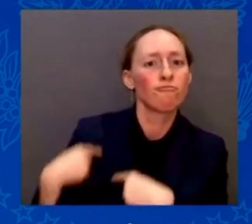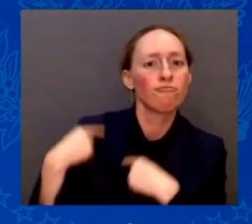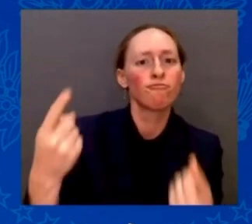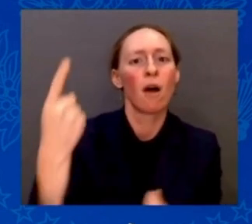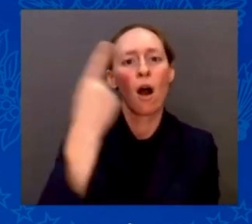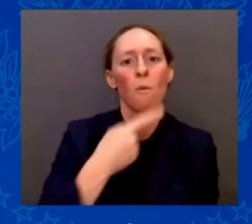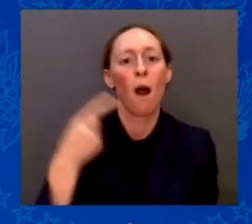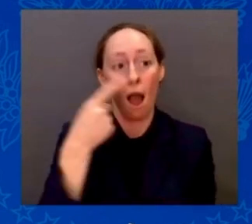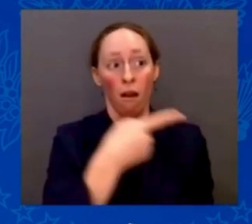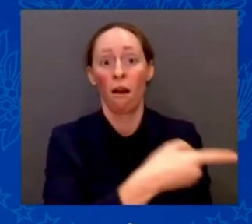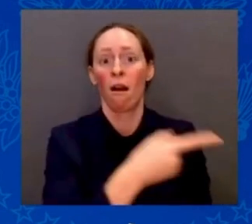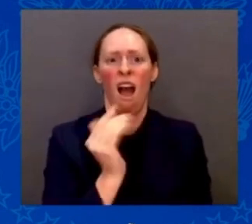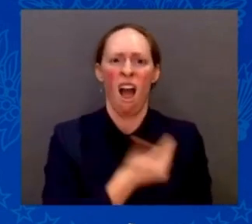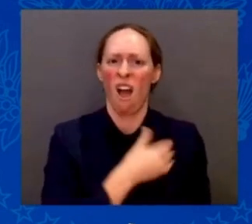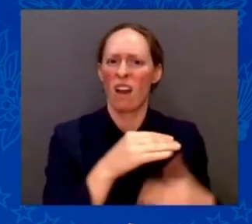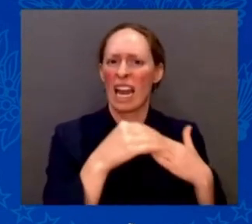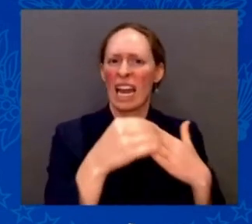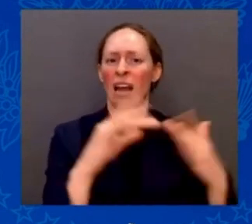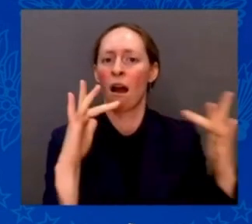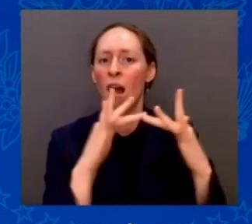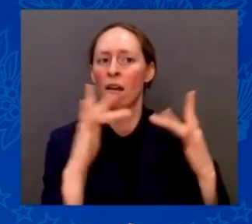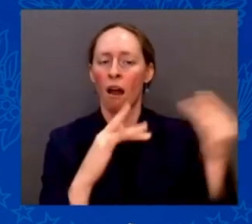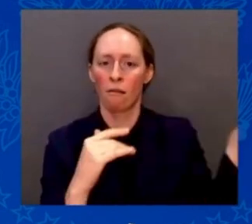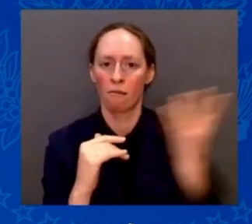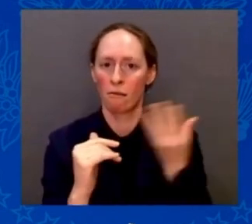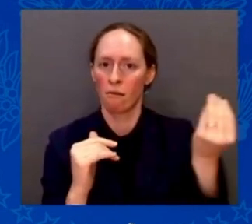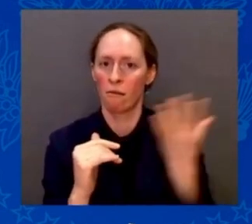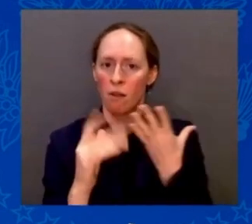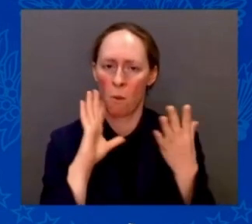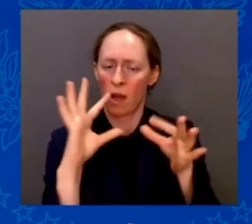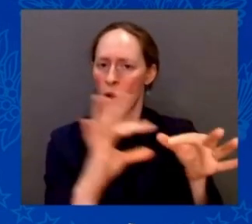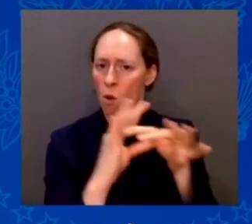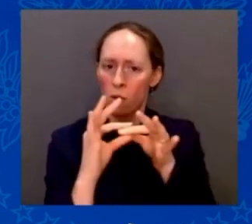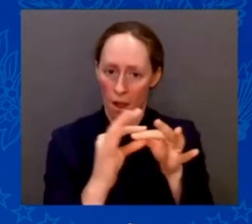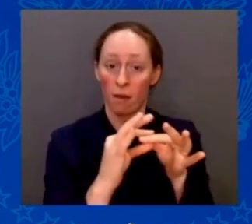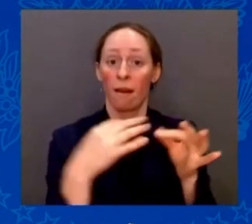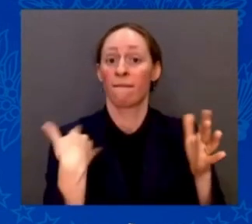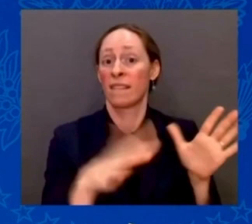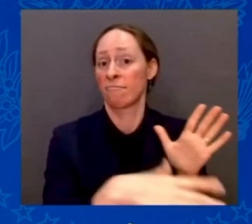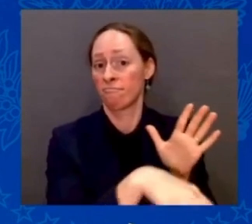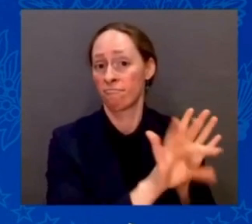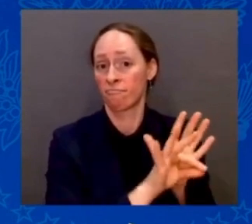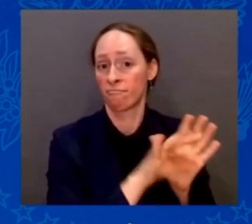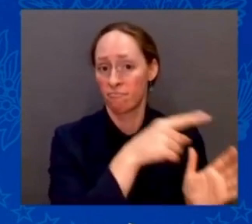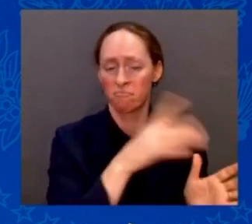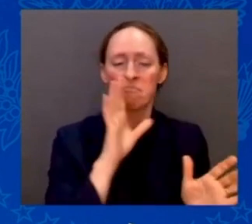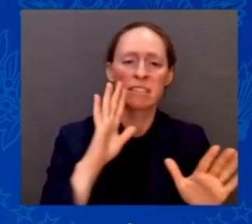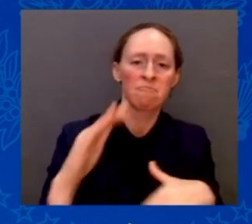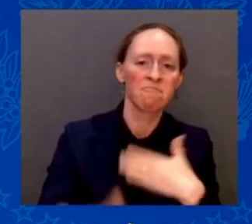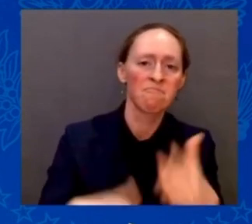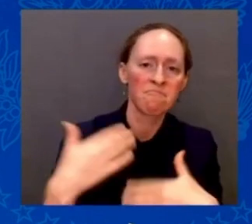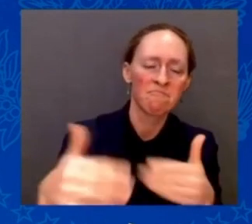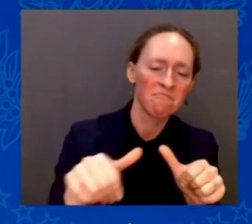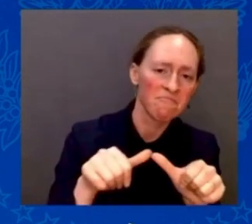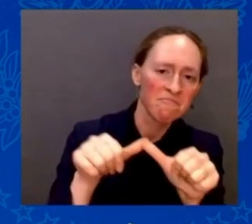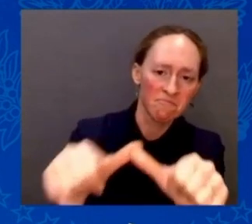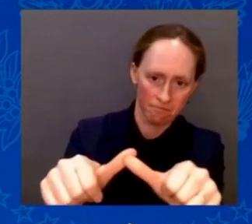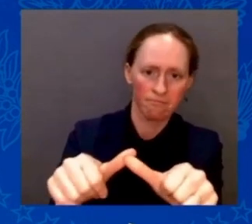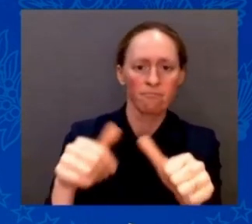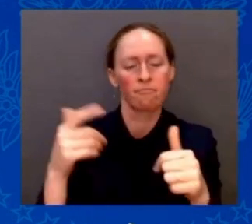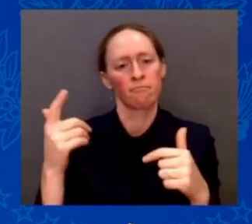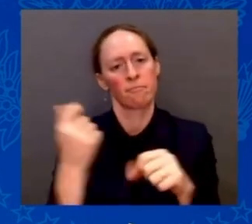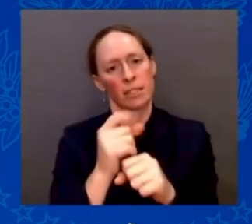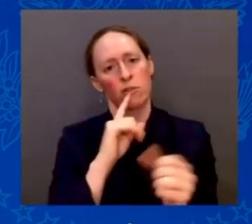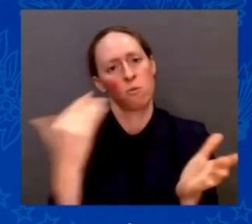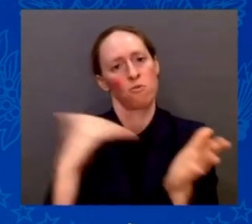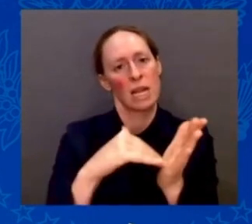our long-term recovery on Maui. I've charged him with making sure the community has everything, everything the federal